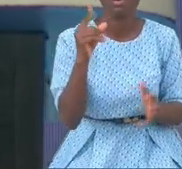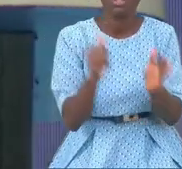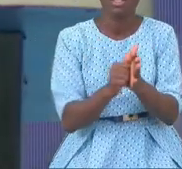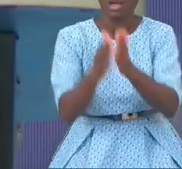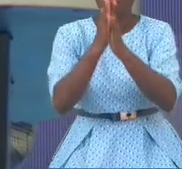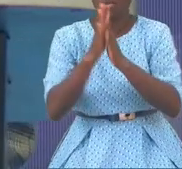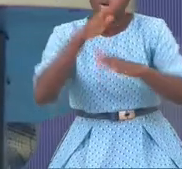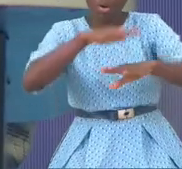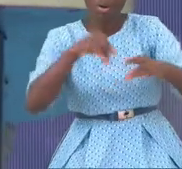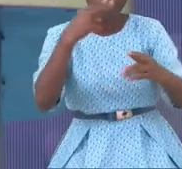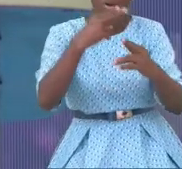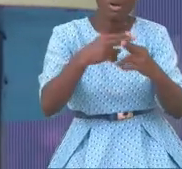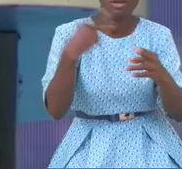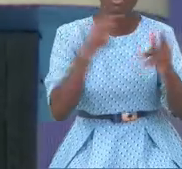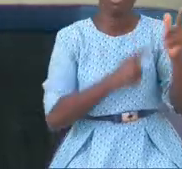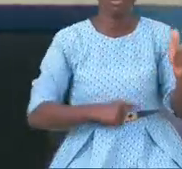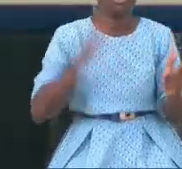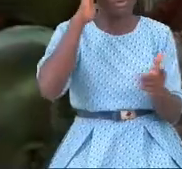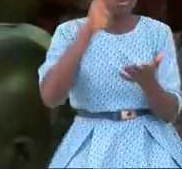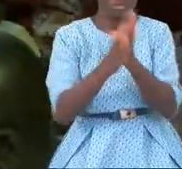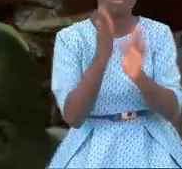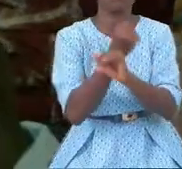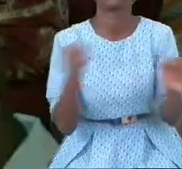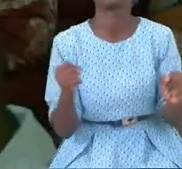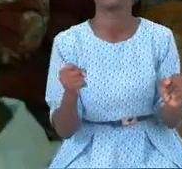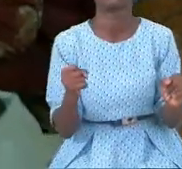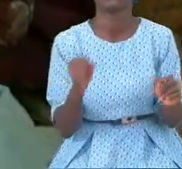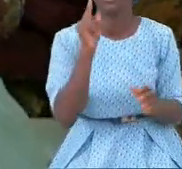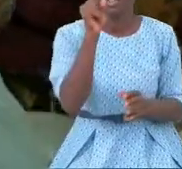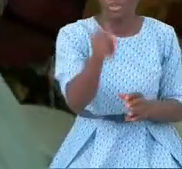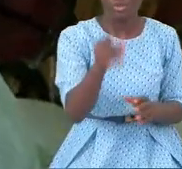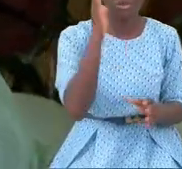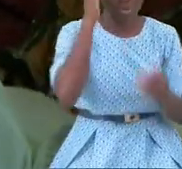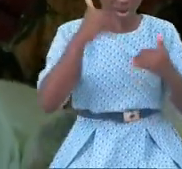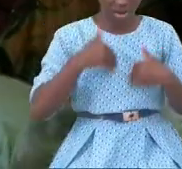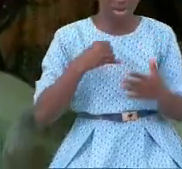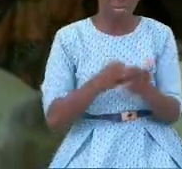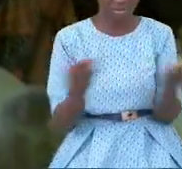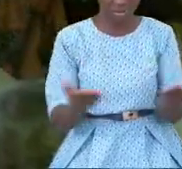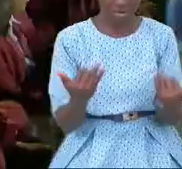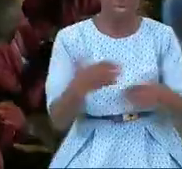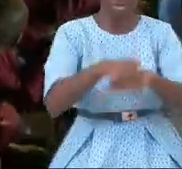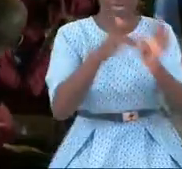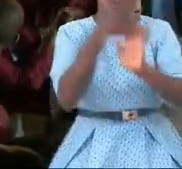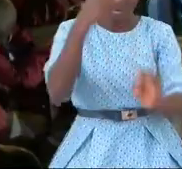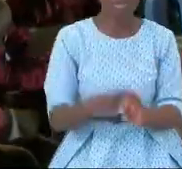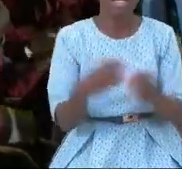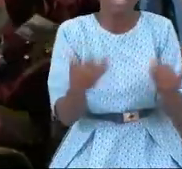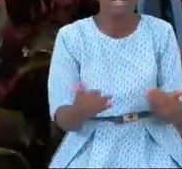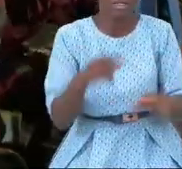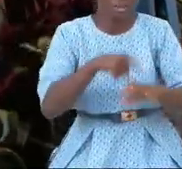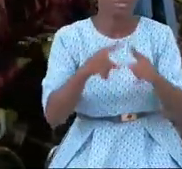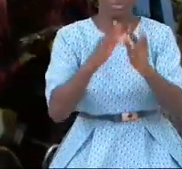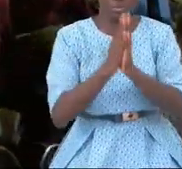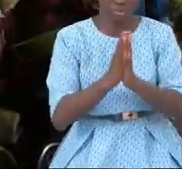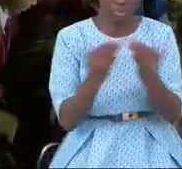Heads bowed and eyes closed. Heads bowed and eyes closed. Why